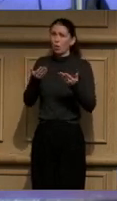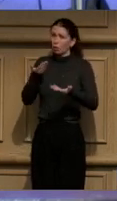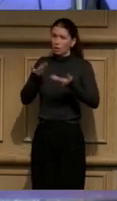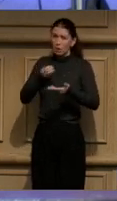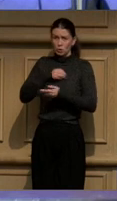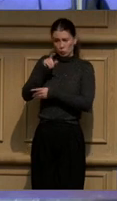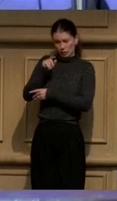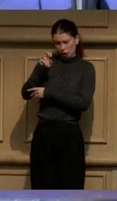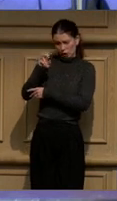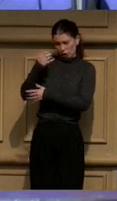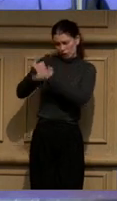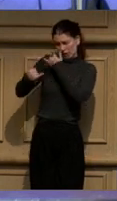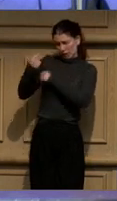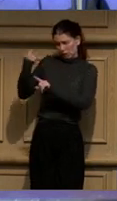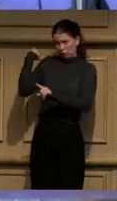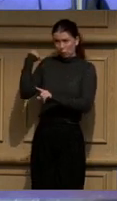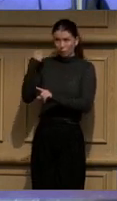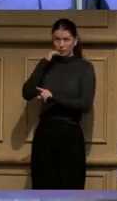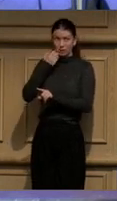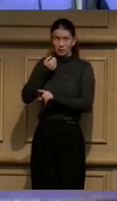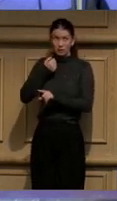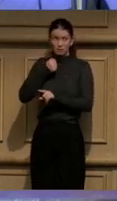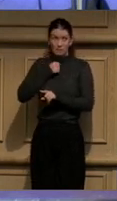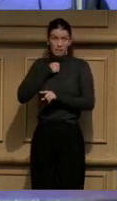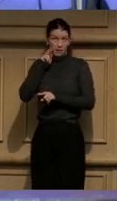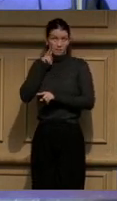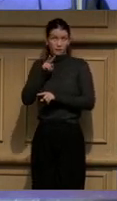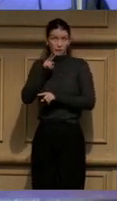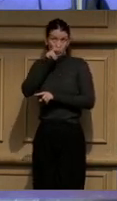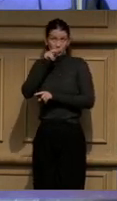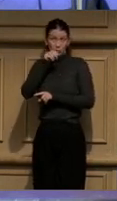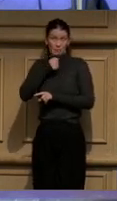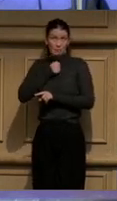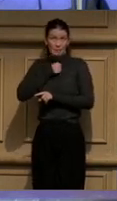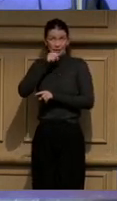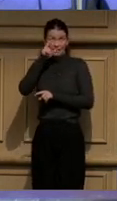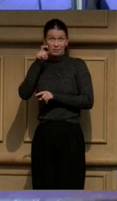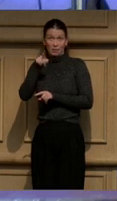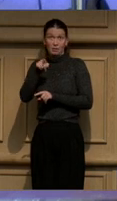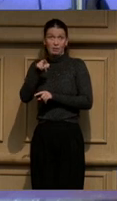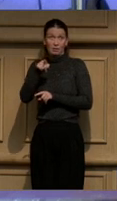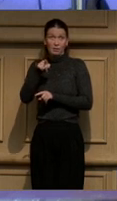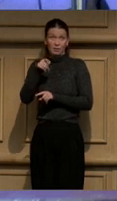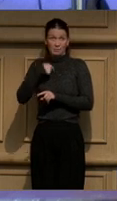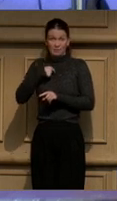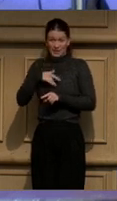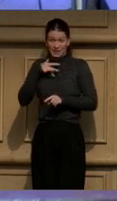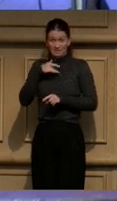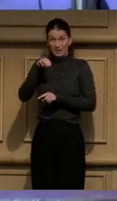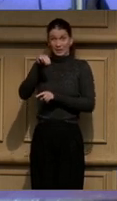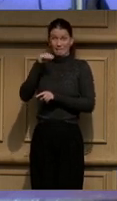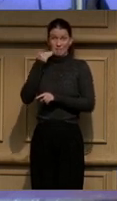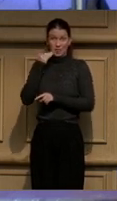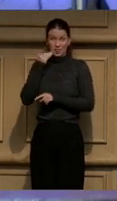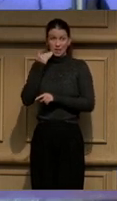me, my metropolis was Cork, you know, from living from the countryside, from Meath. But I think now the infrastructure